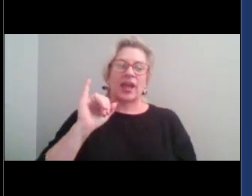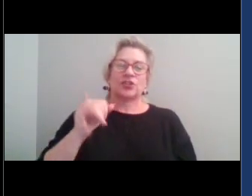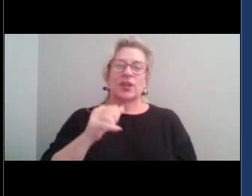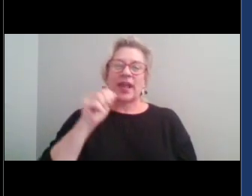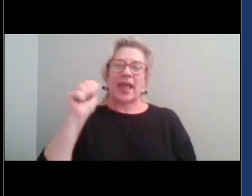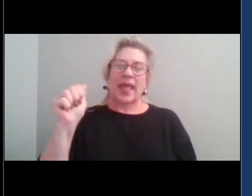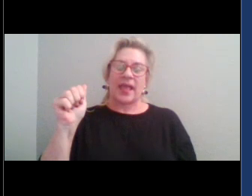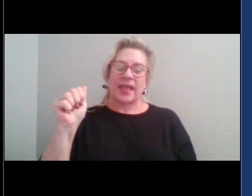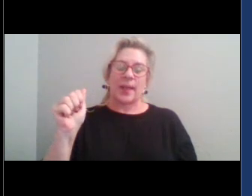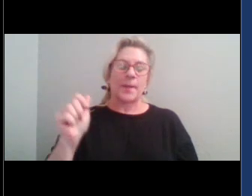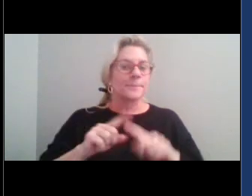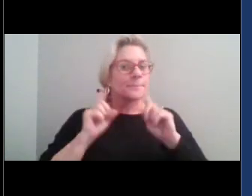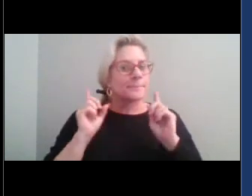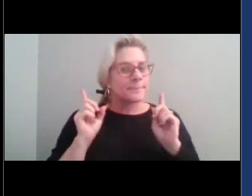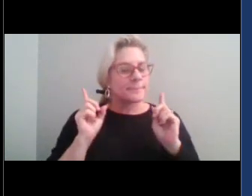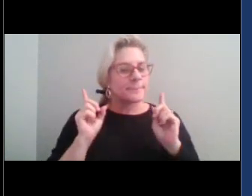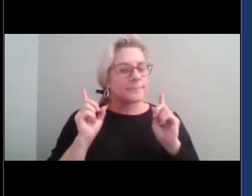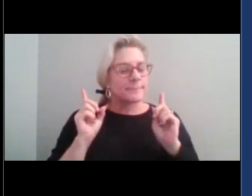But